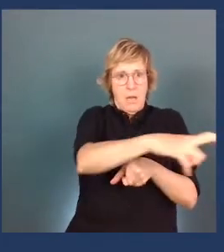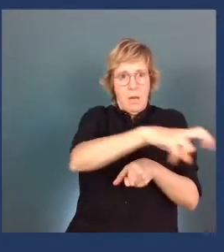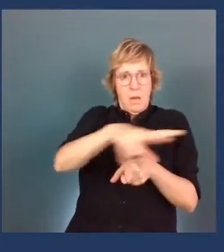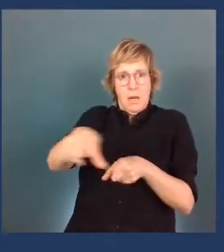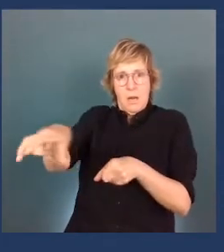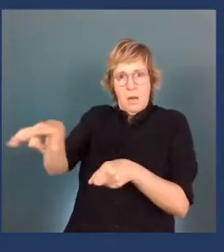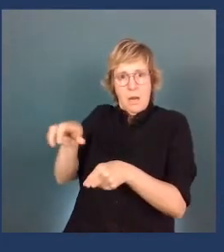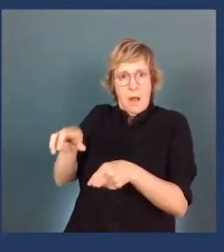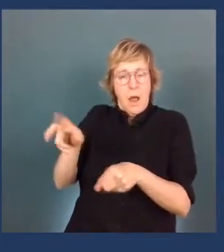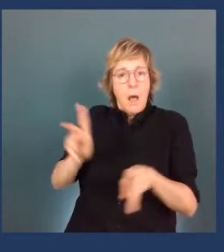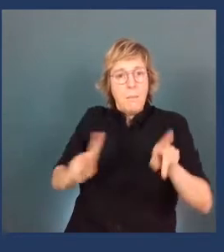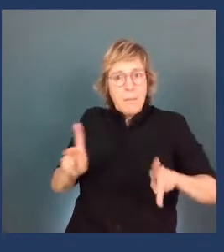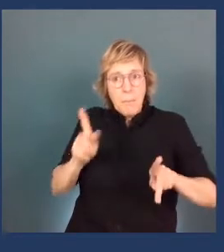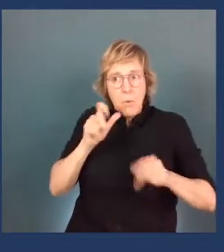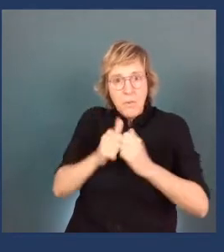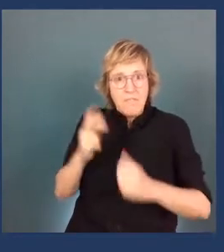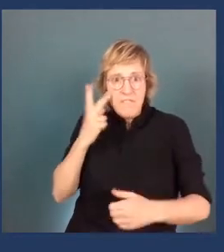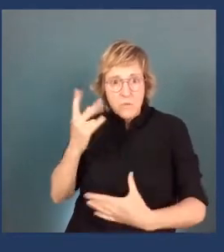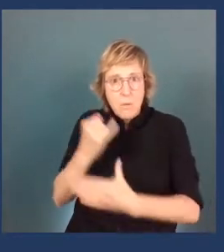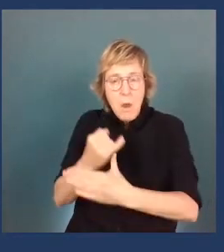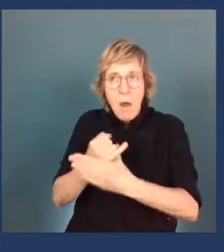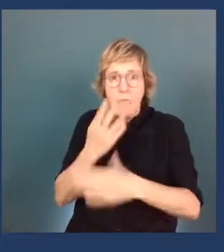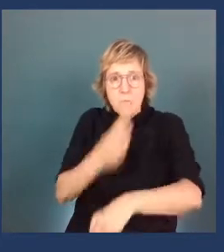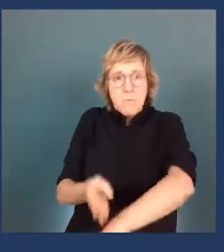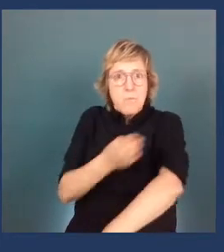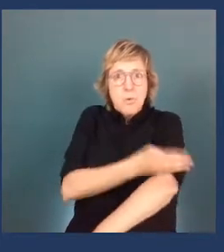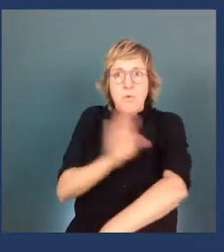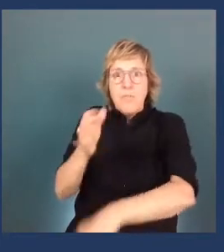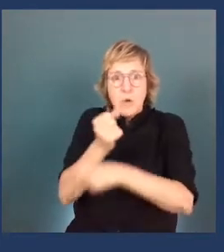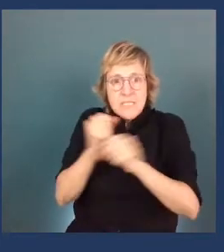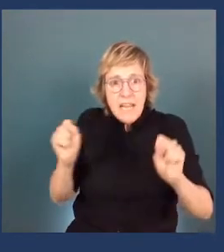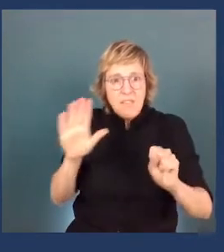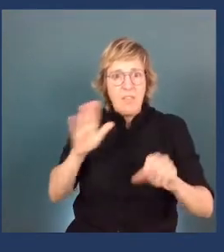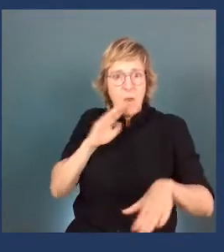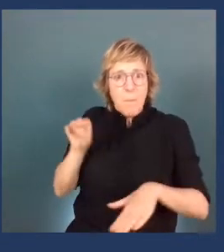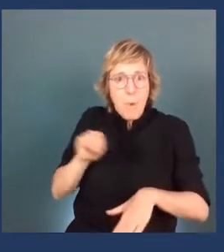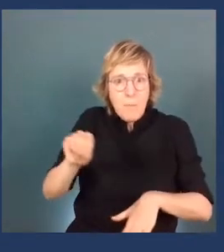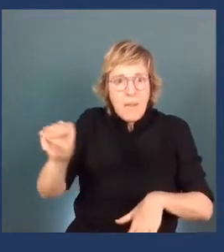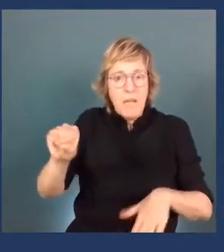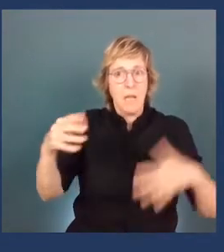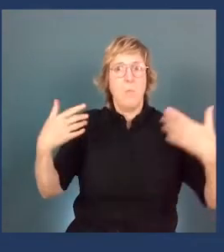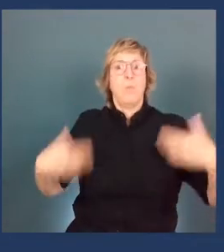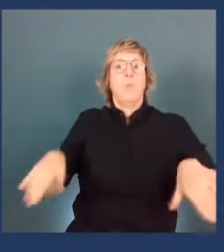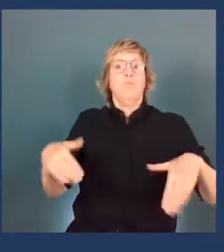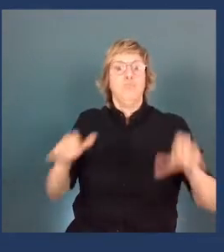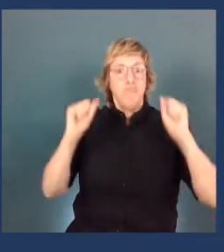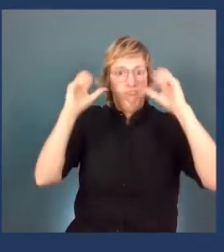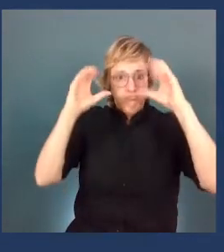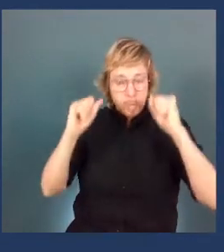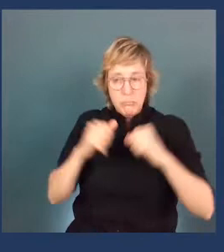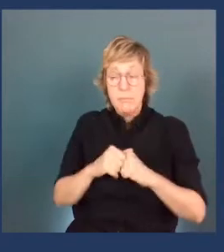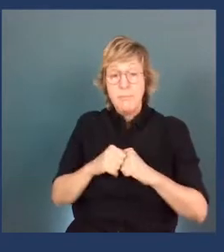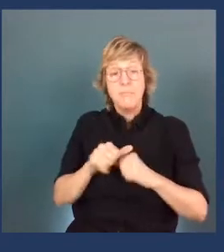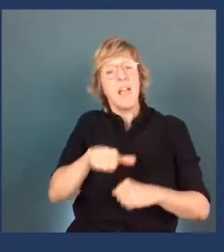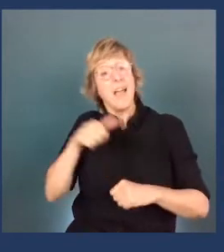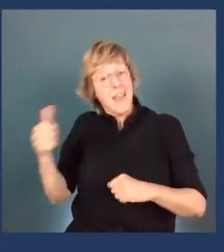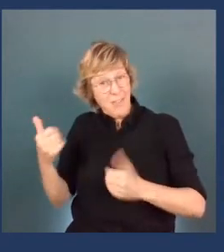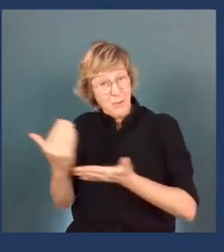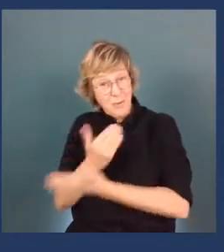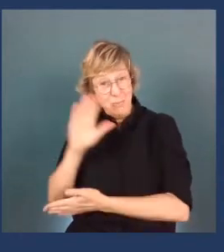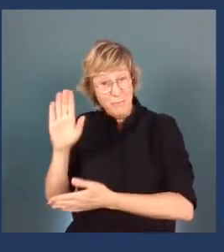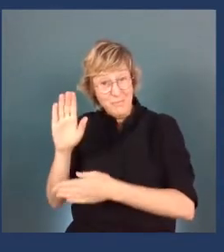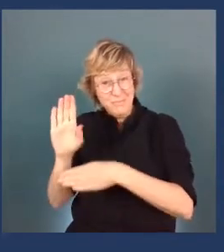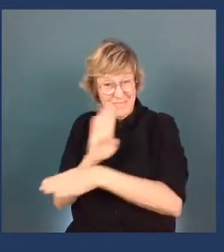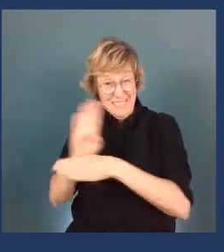impairments improved safety, mobility, and independence. It's just an amazing innovation. Another startup that we're working with is